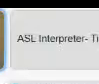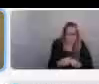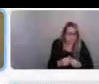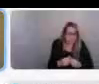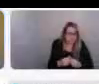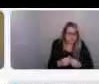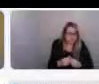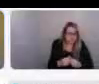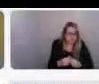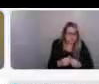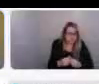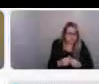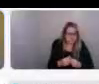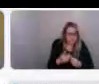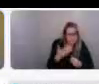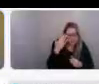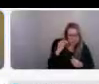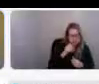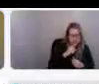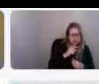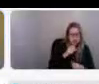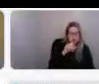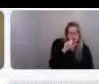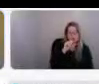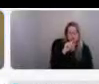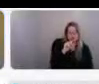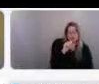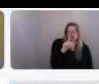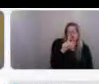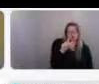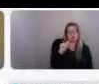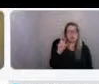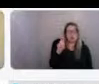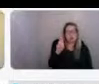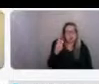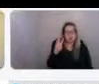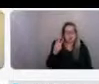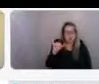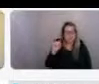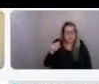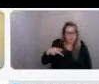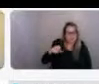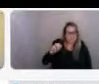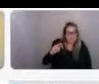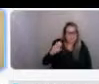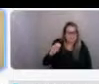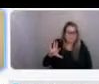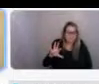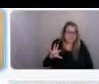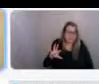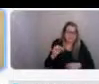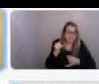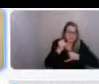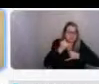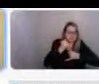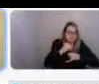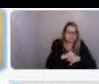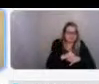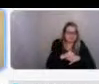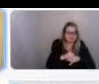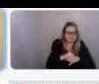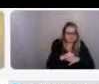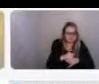newberg i'm not sure if you heard i'm with the salt river pima maricopa indian community perfect that's what i wanted to know thank you very